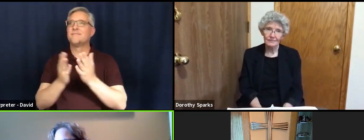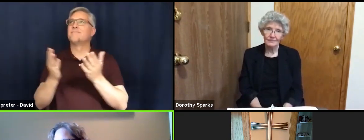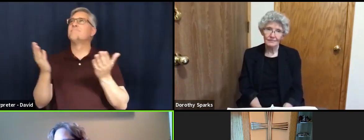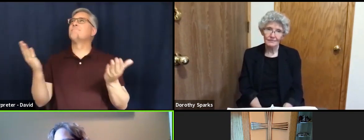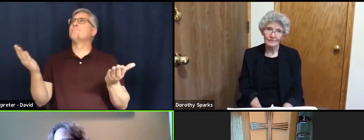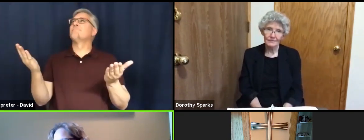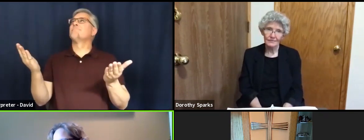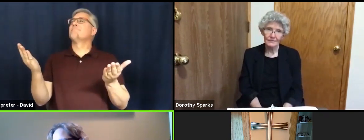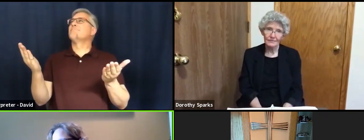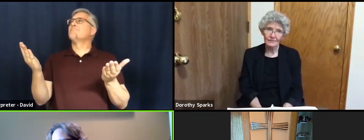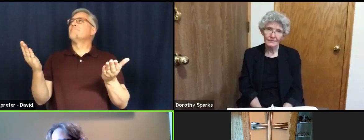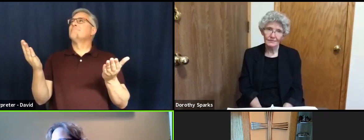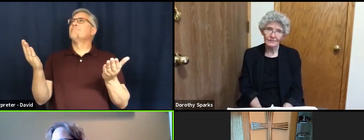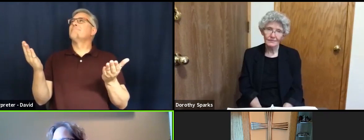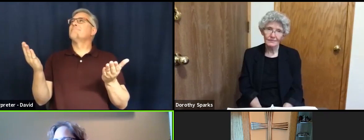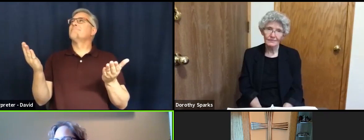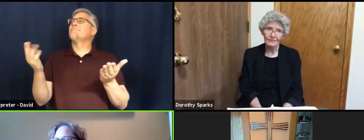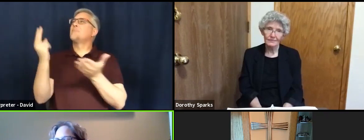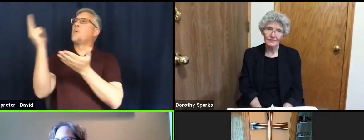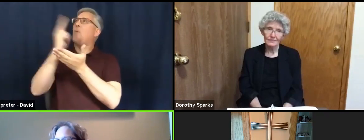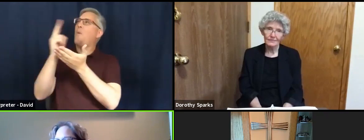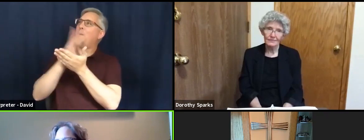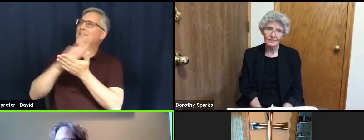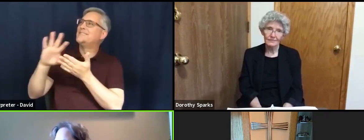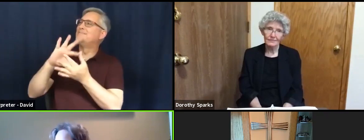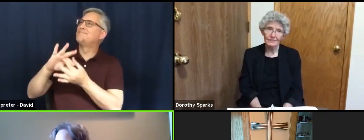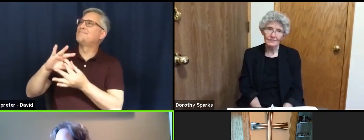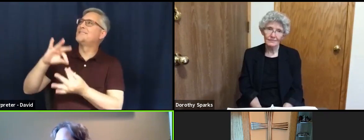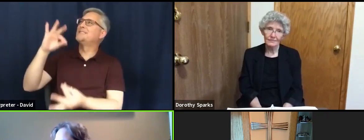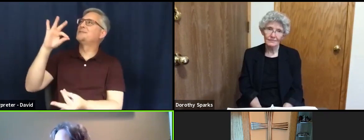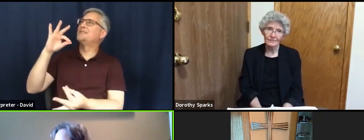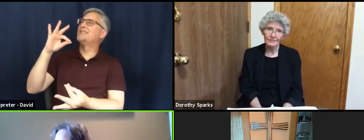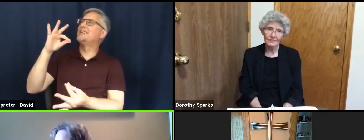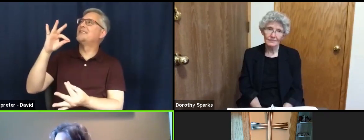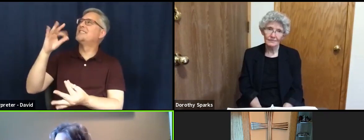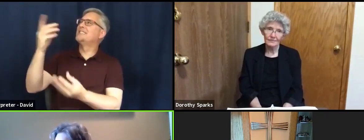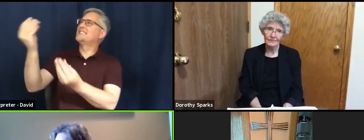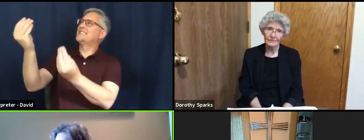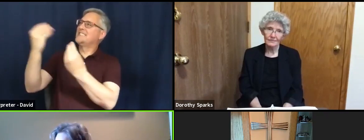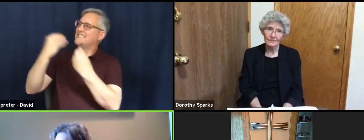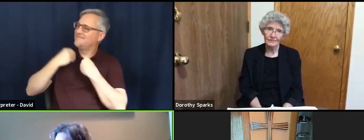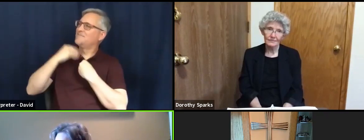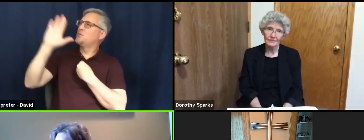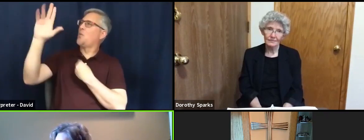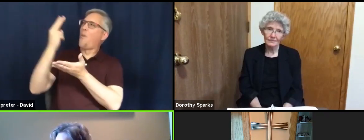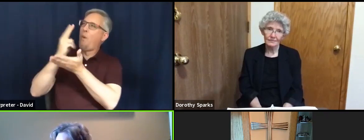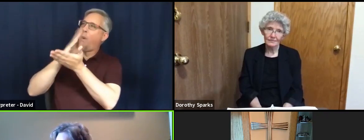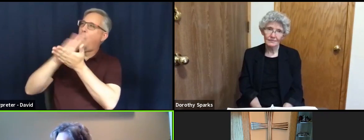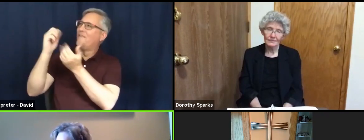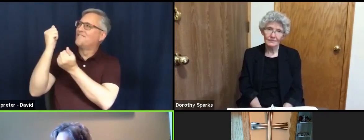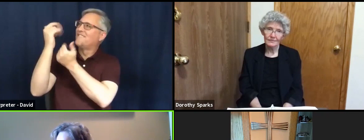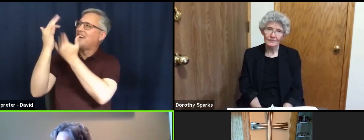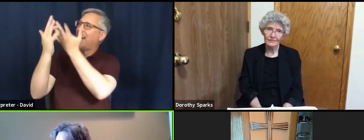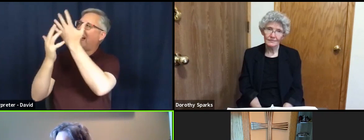Holy Spirit, kindle in us your holy fire.